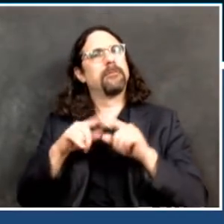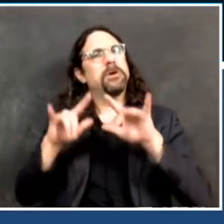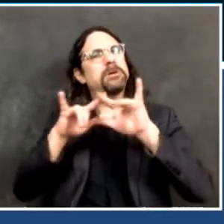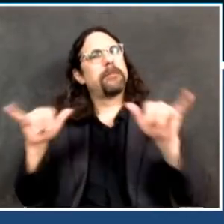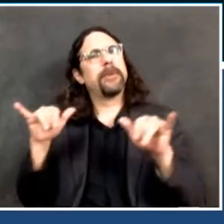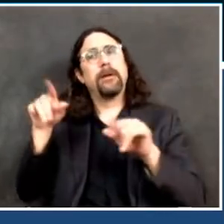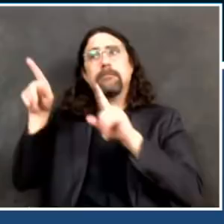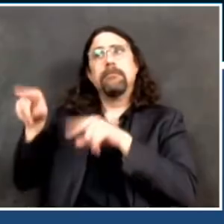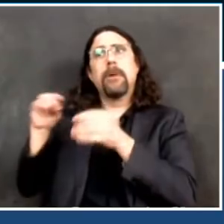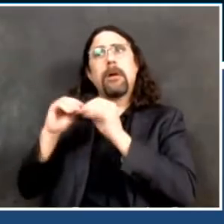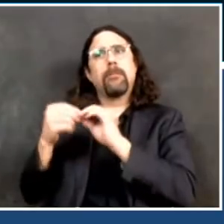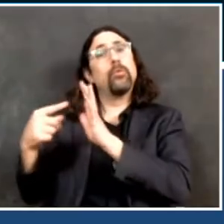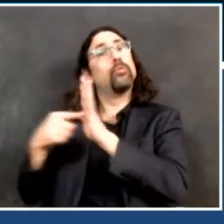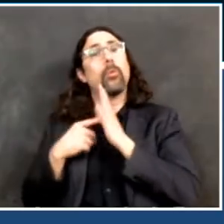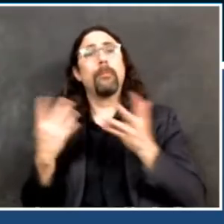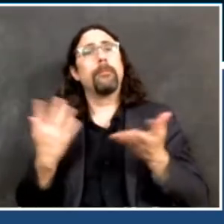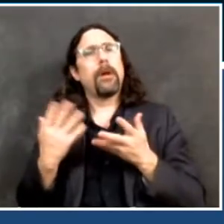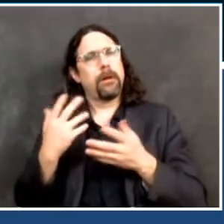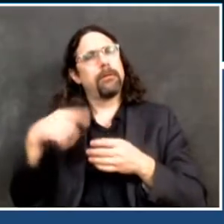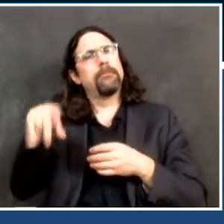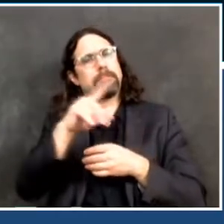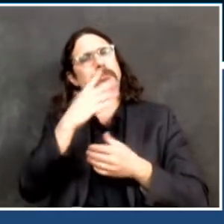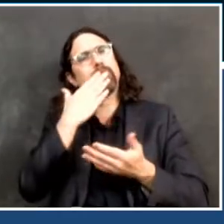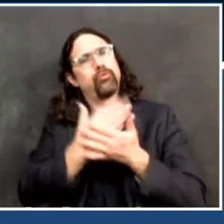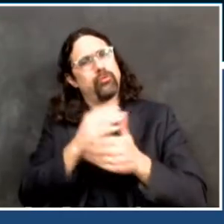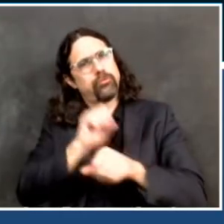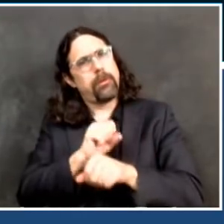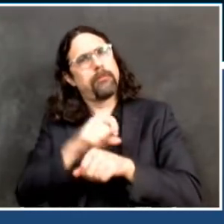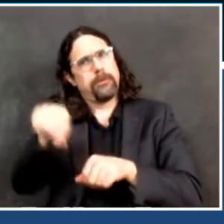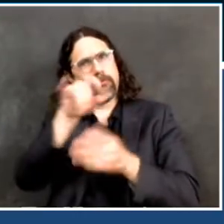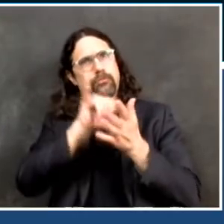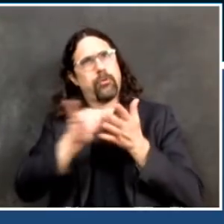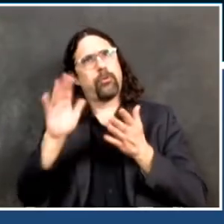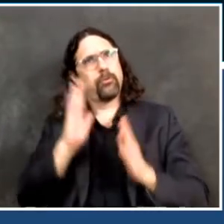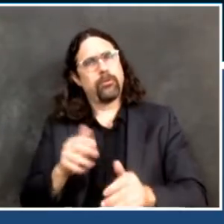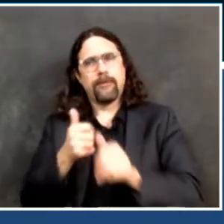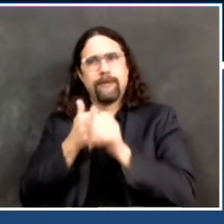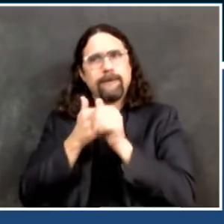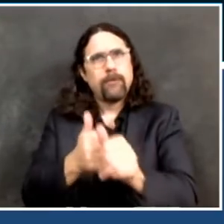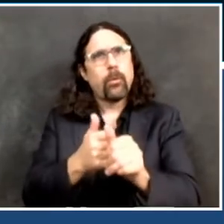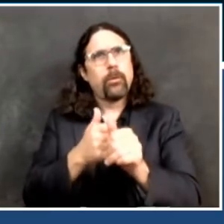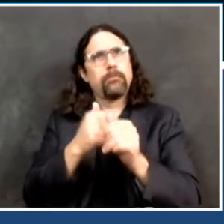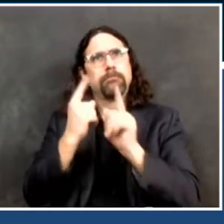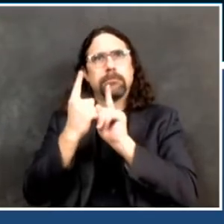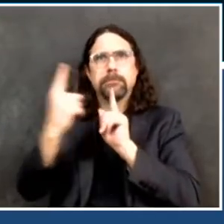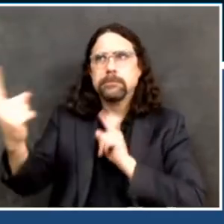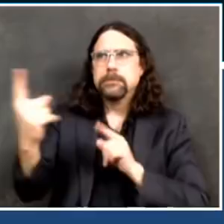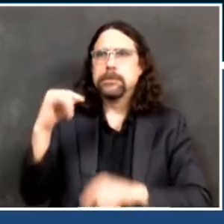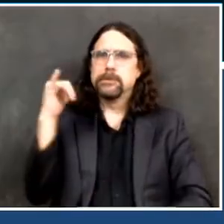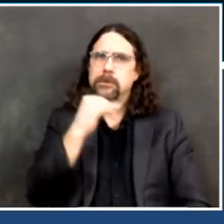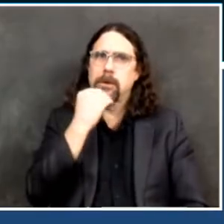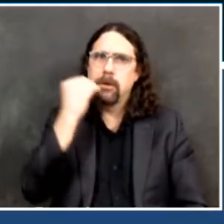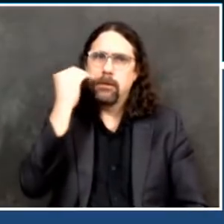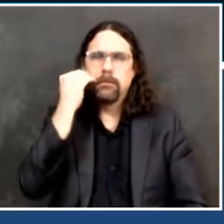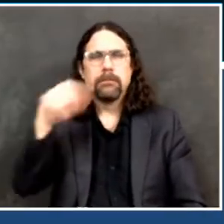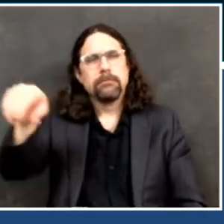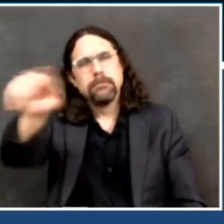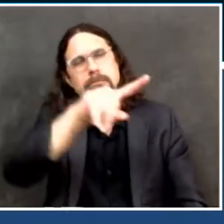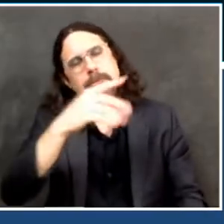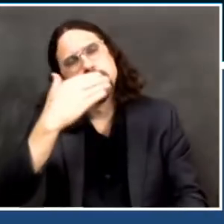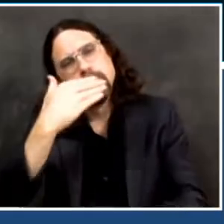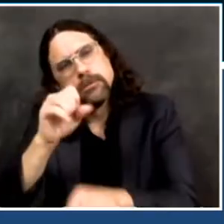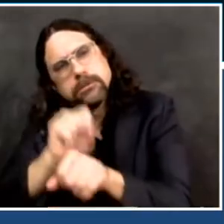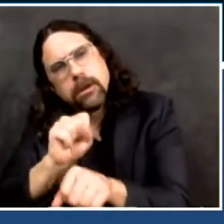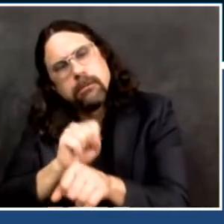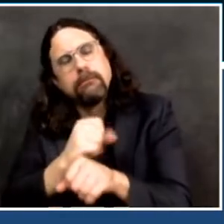these restrictions, with these approaches because they're working. Now, I talked about how New Yorkers